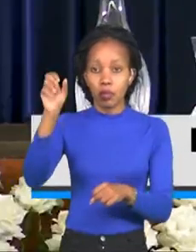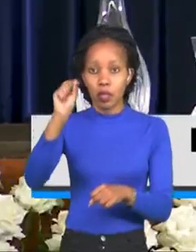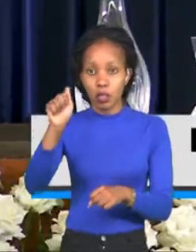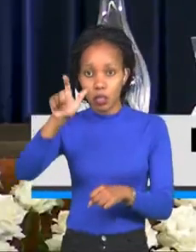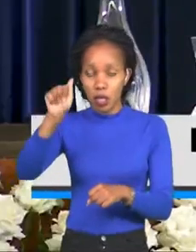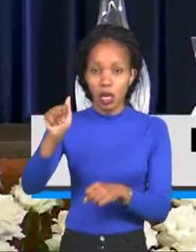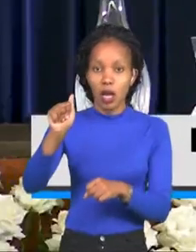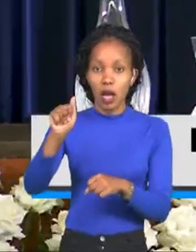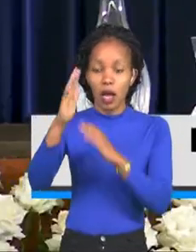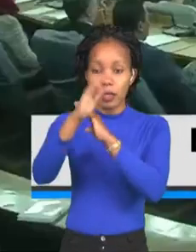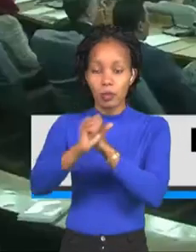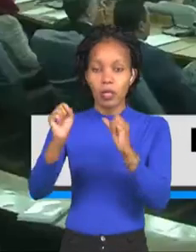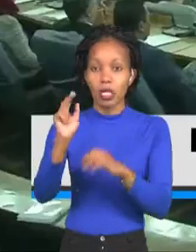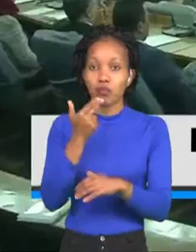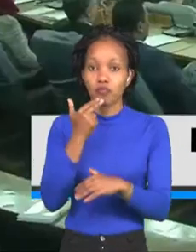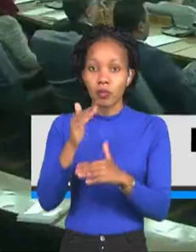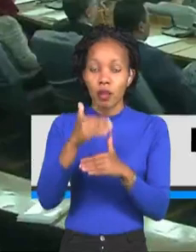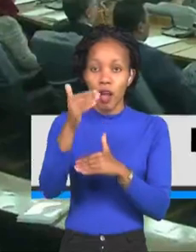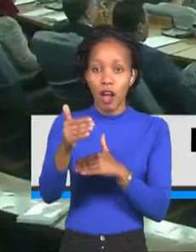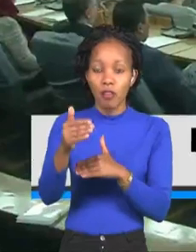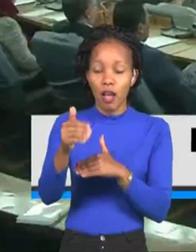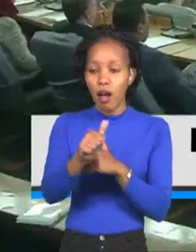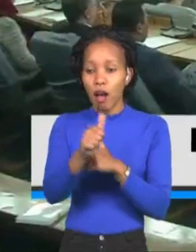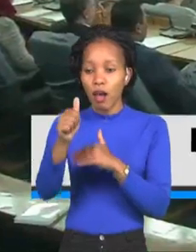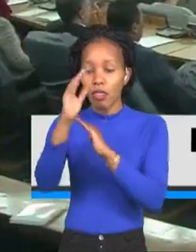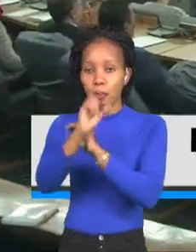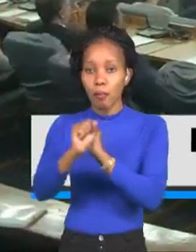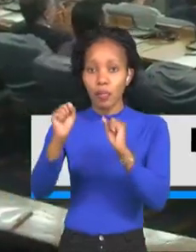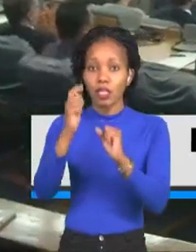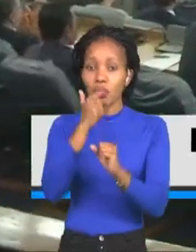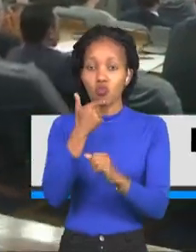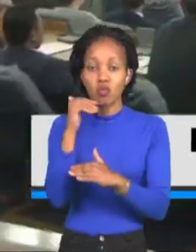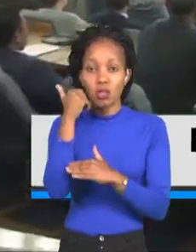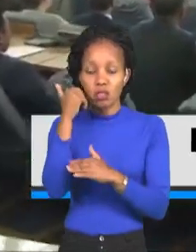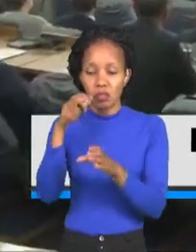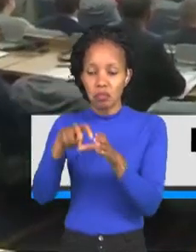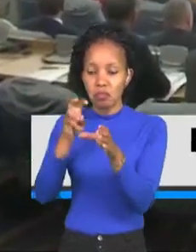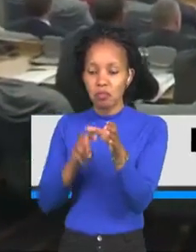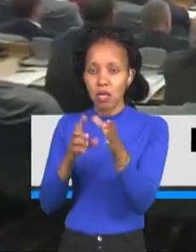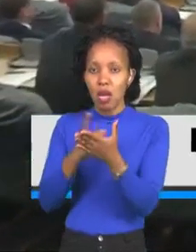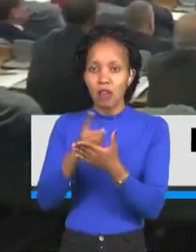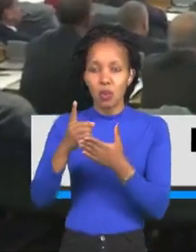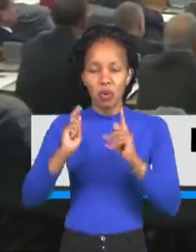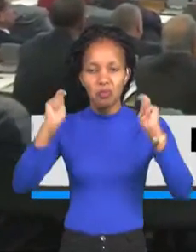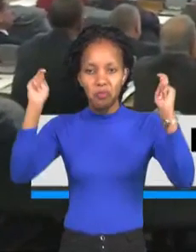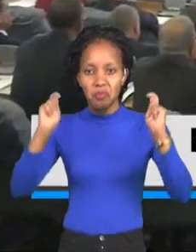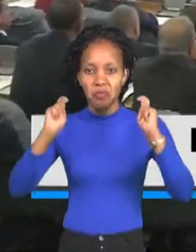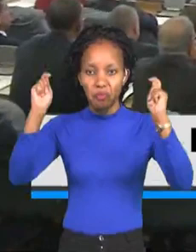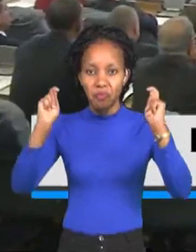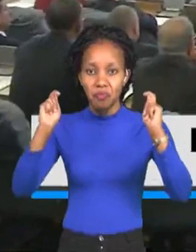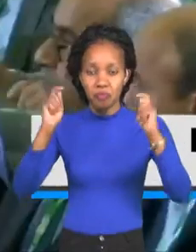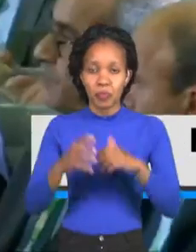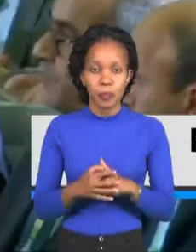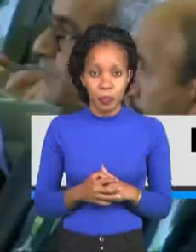interim president on Tuesday, following the resignation of ailing Abdelaziz Bouteflika after weeks of mass demonstrations against his